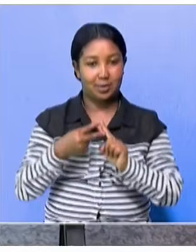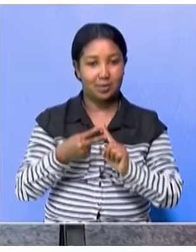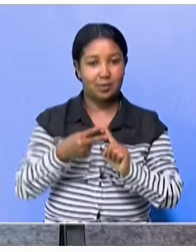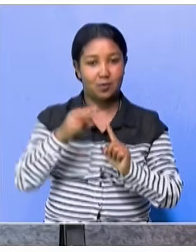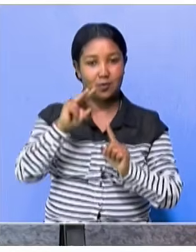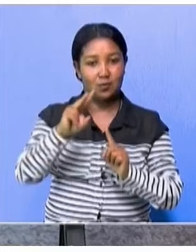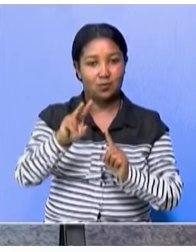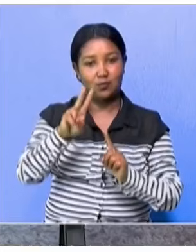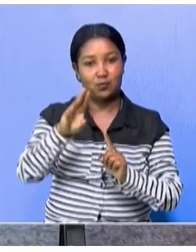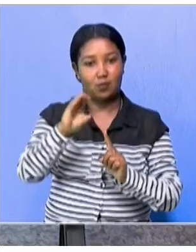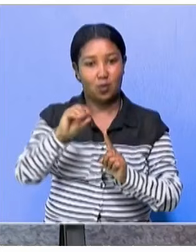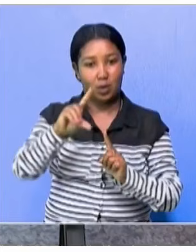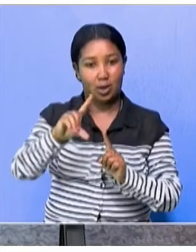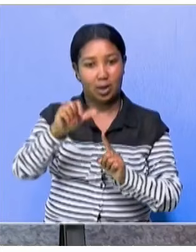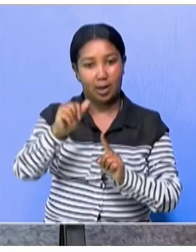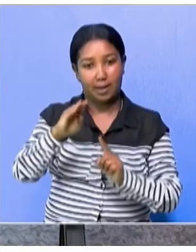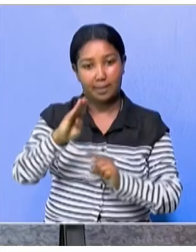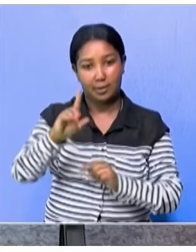Vocabulary.